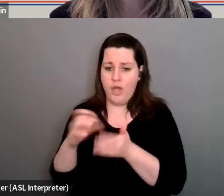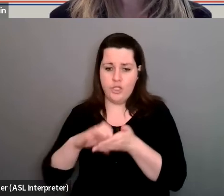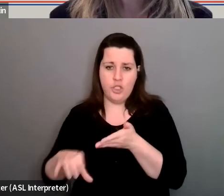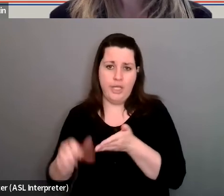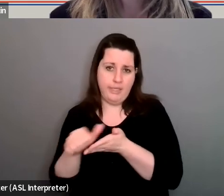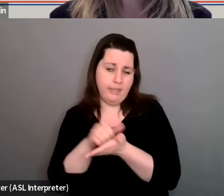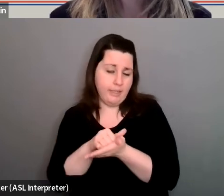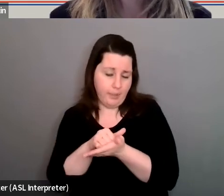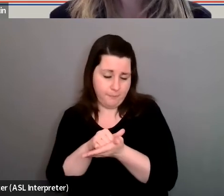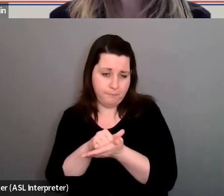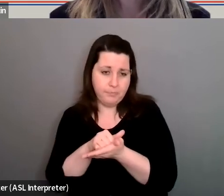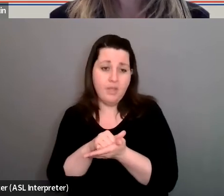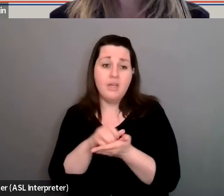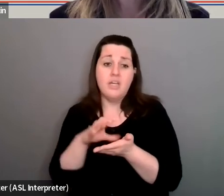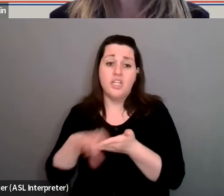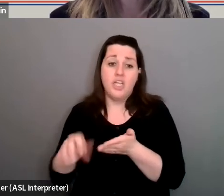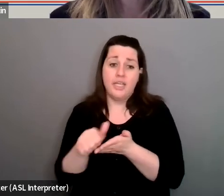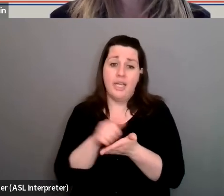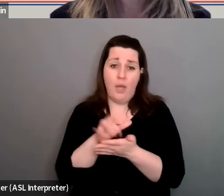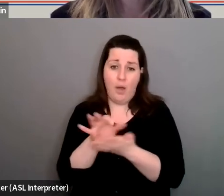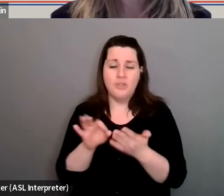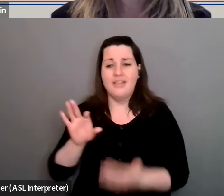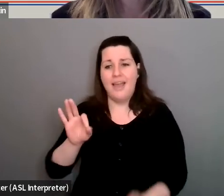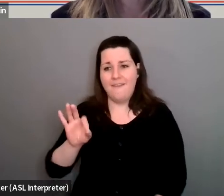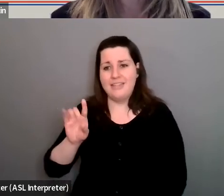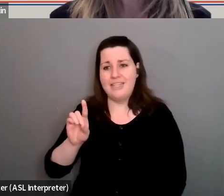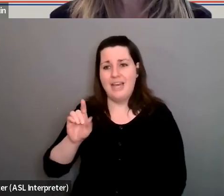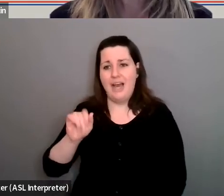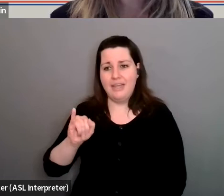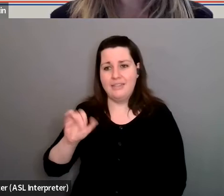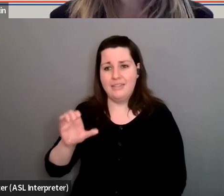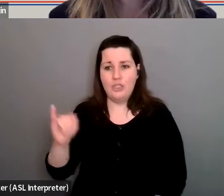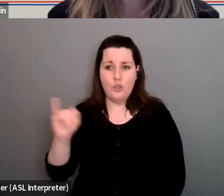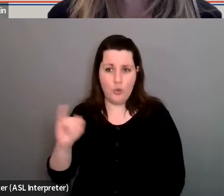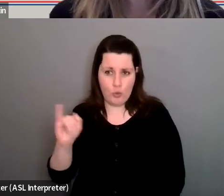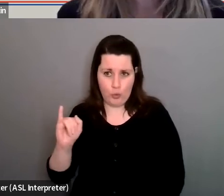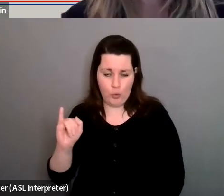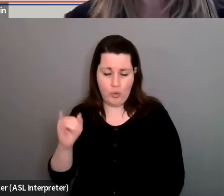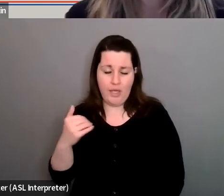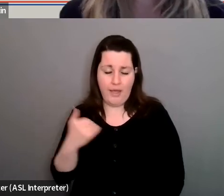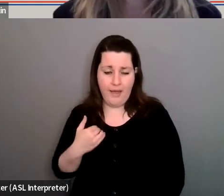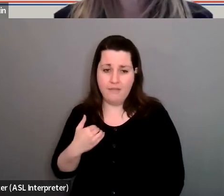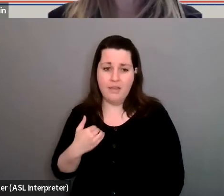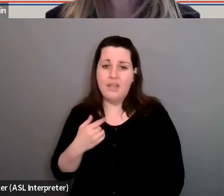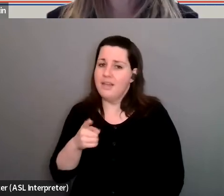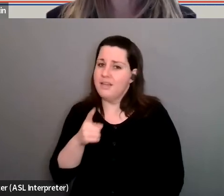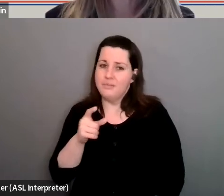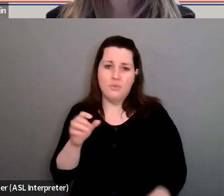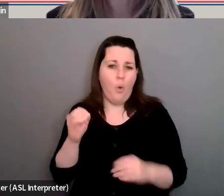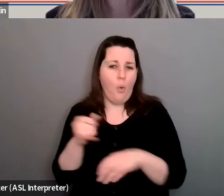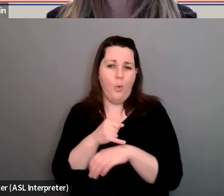account option. That checking account option is FDIC insured and essentially does not earn interest. I think it's